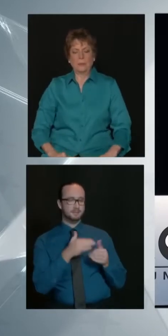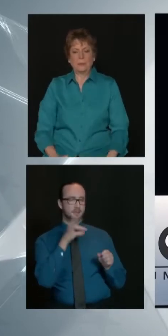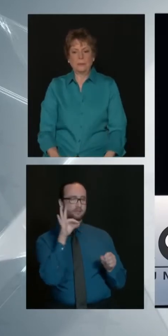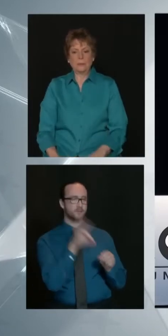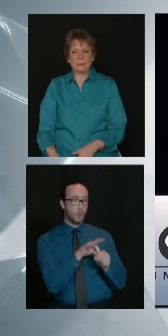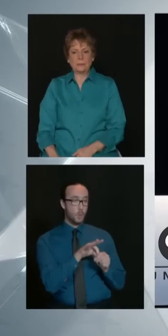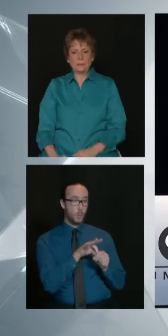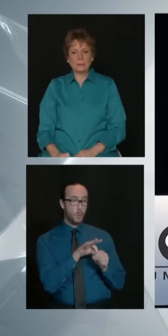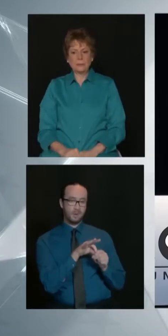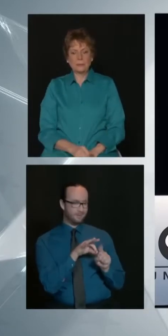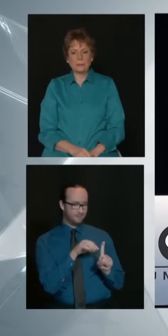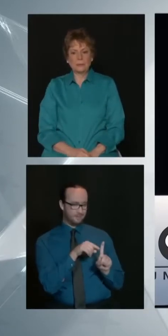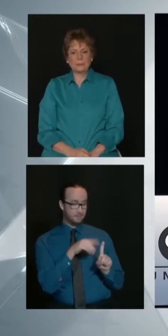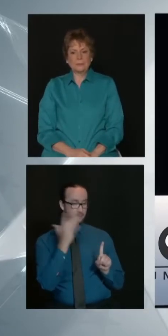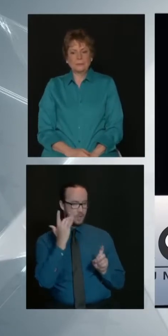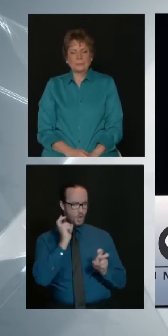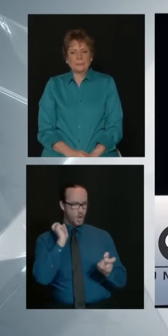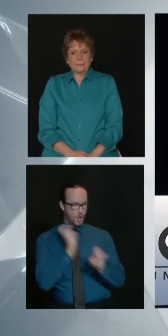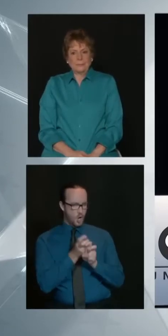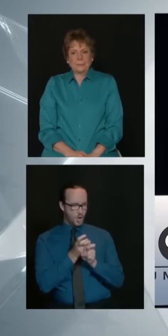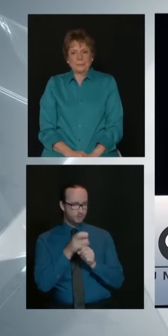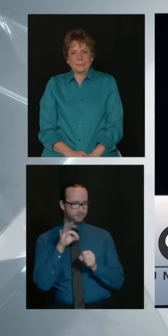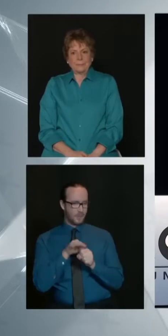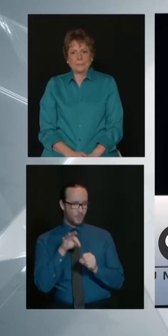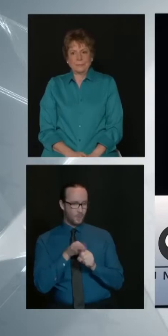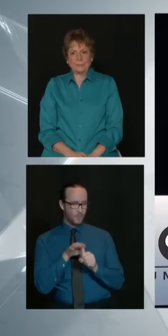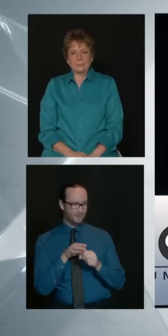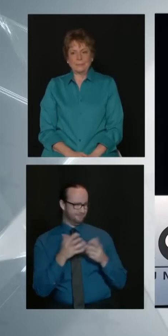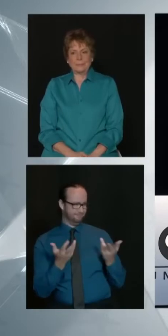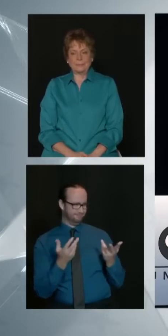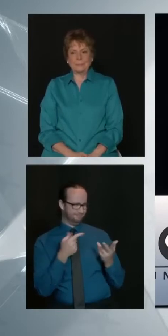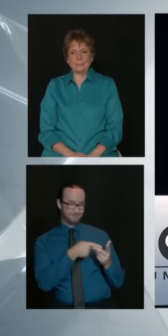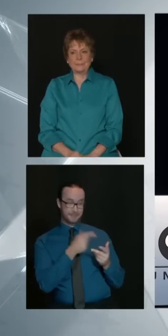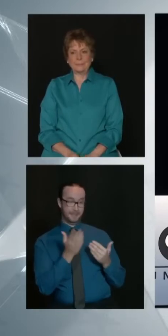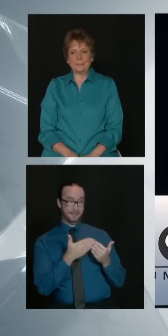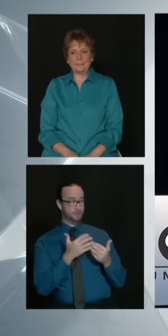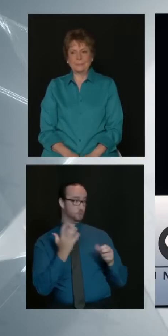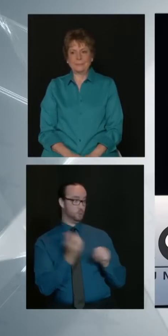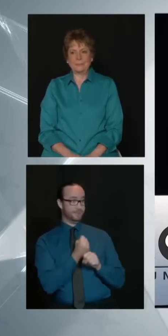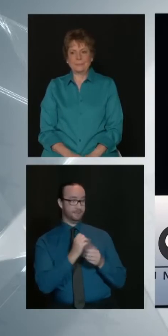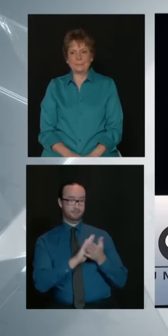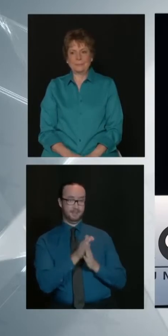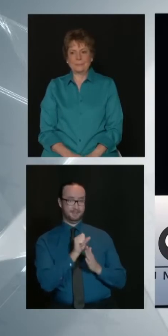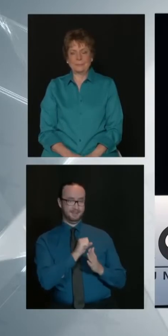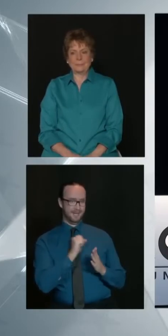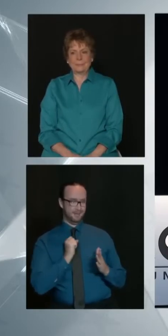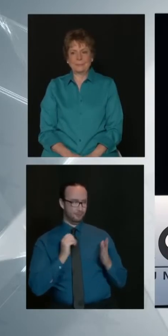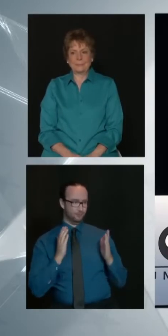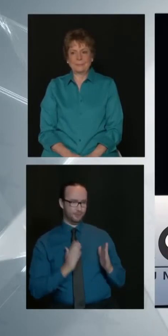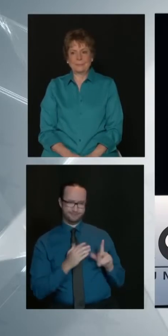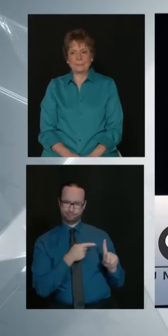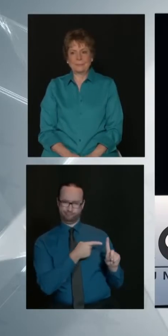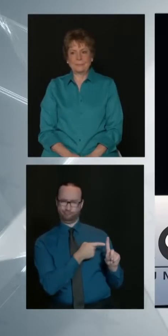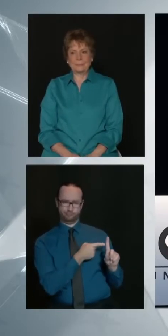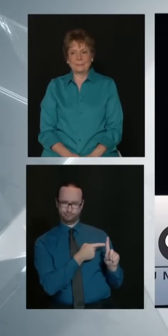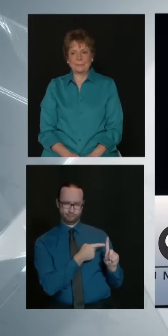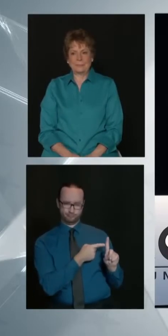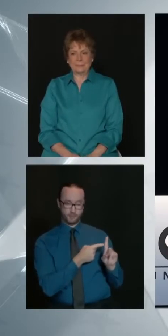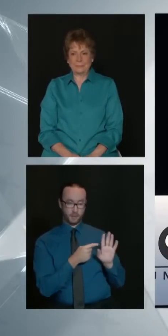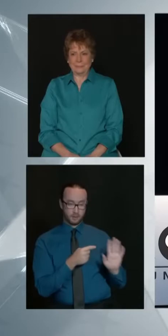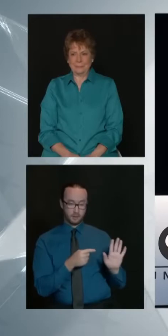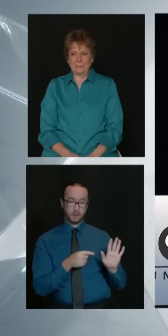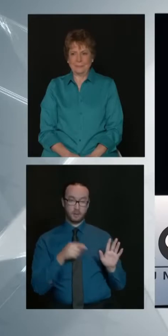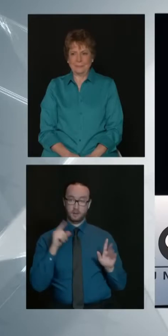States Senate. Look, of course I support absentee ballots for military service members. It's ridiculous and just a